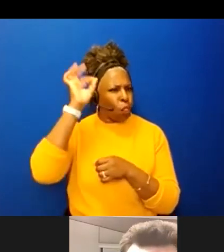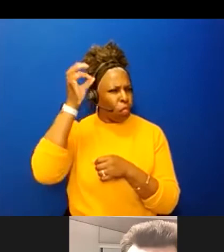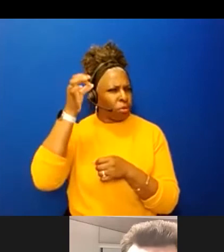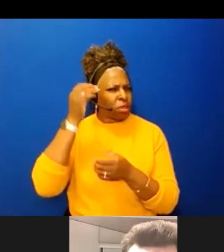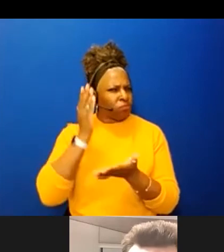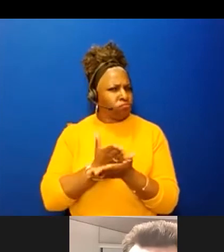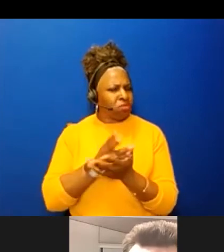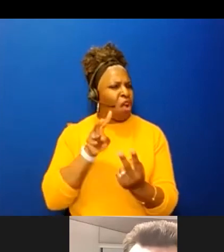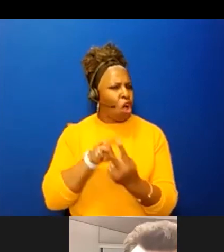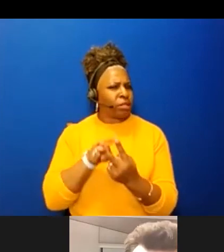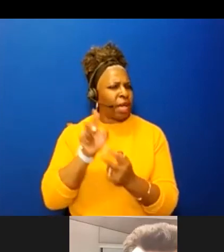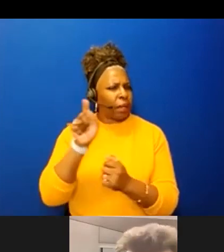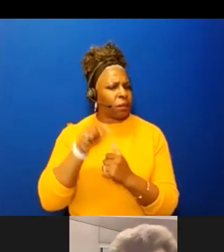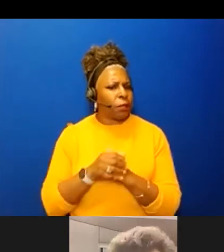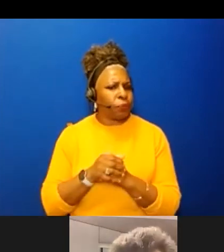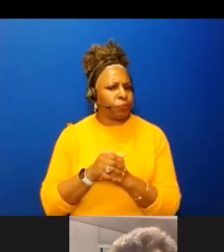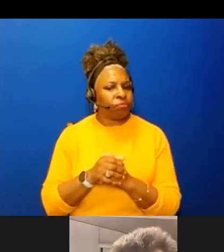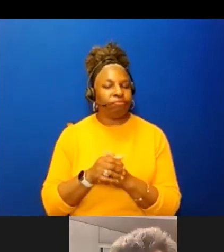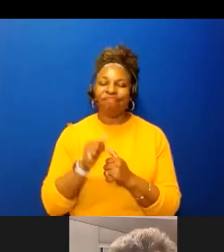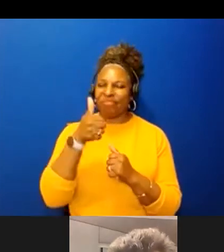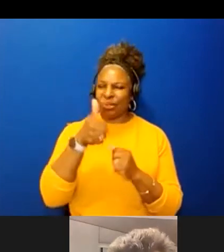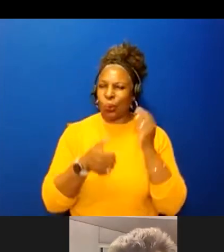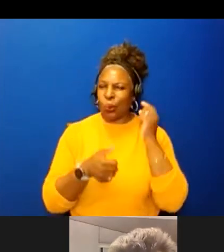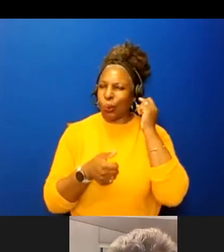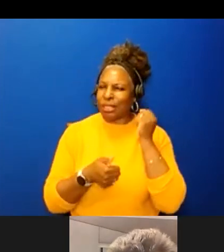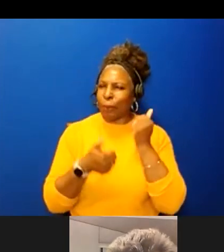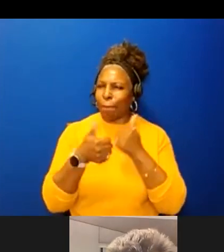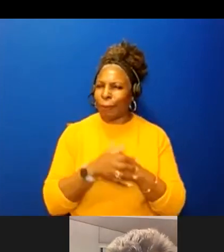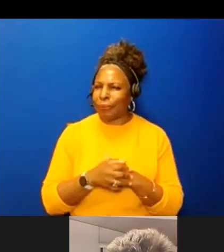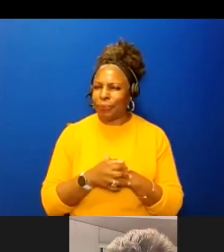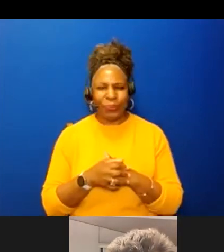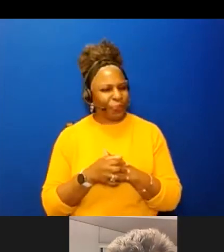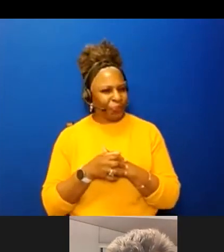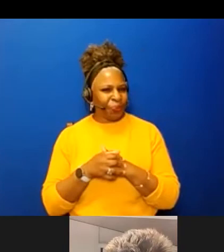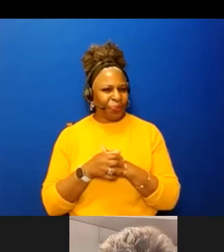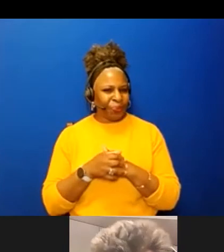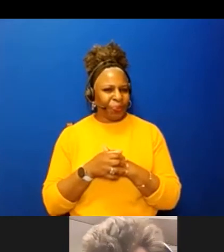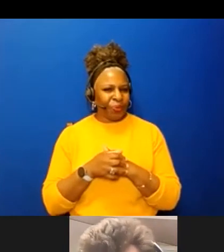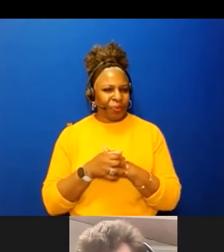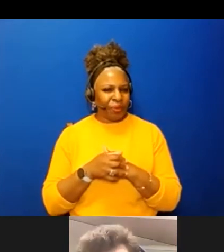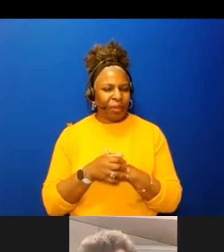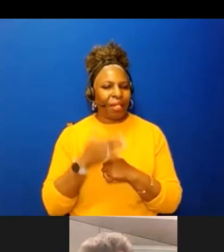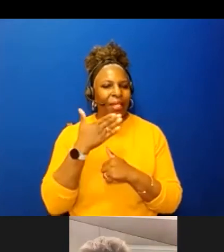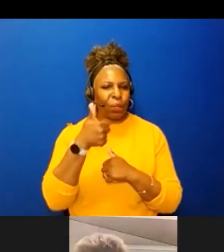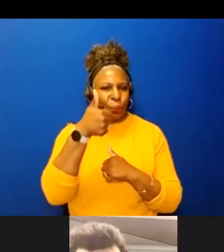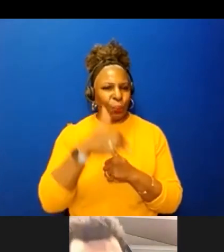They're very, very good powerful organisers. Yeah. Yeah, that's really helpful. Thank you.